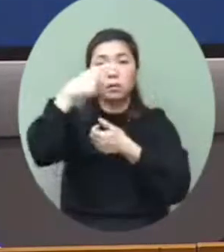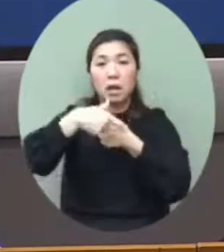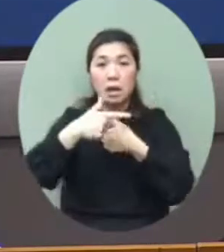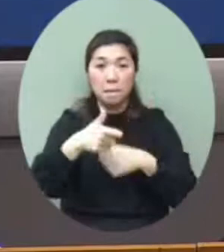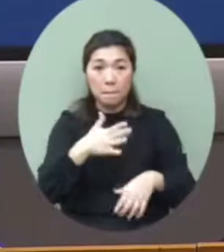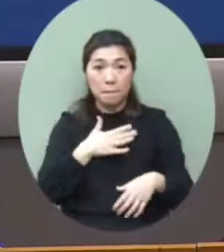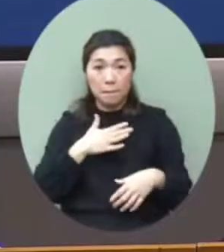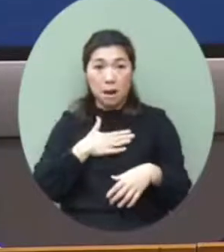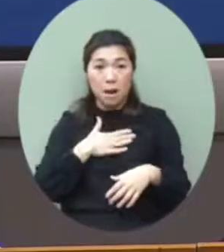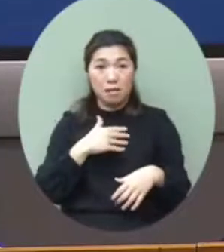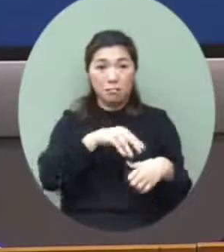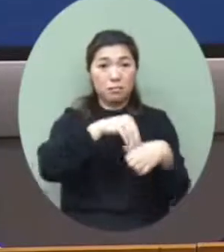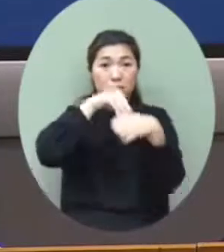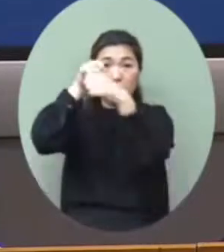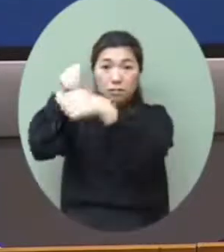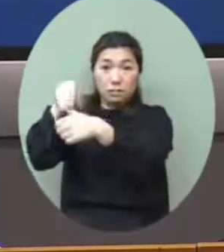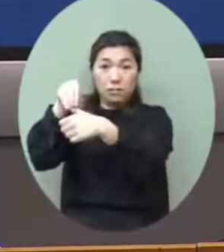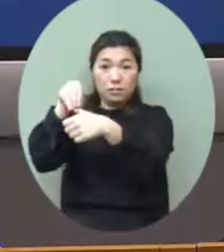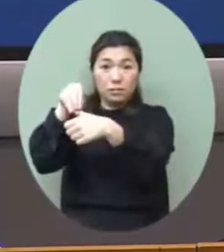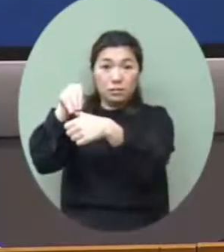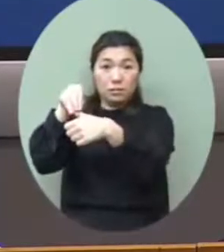conduct any follow-up actions.